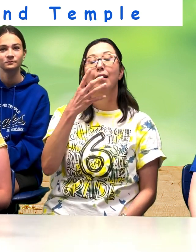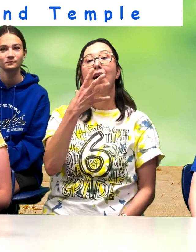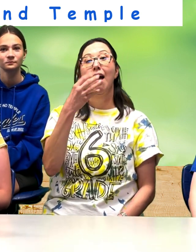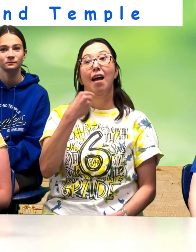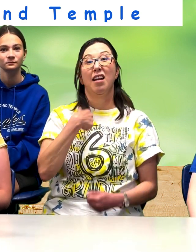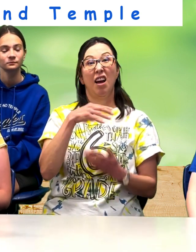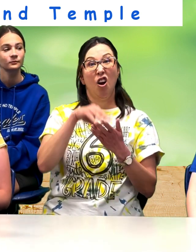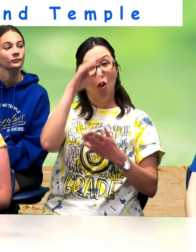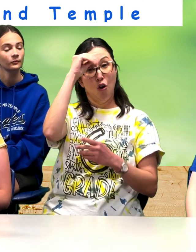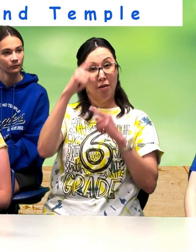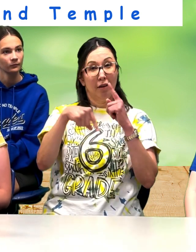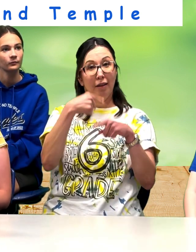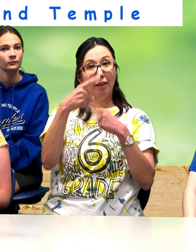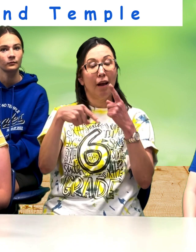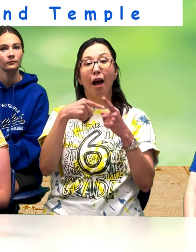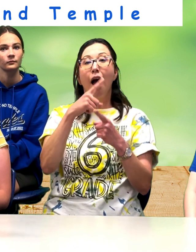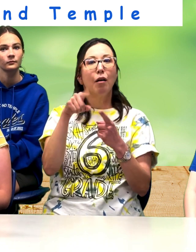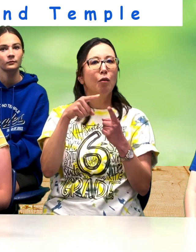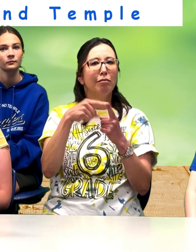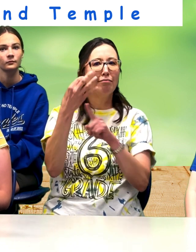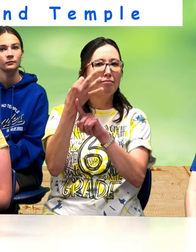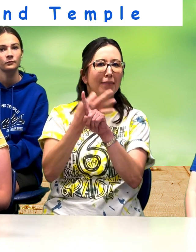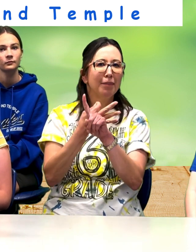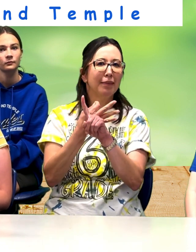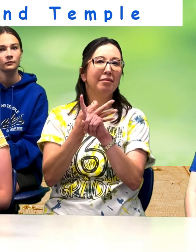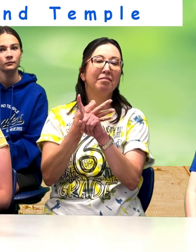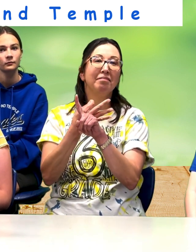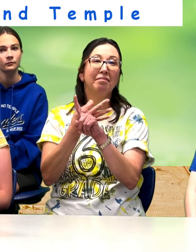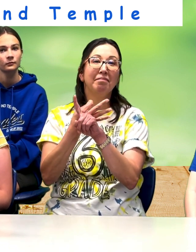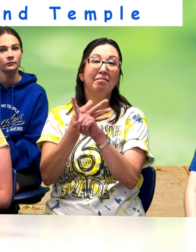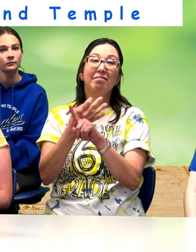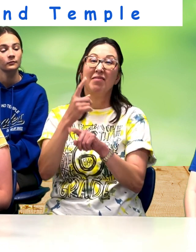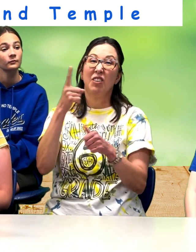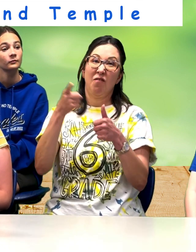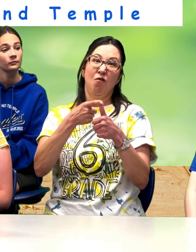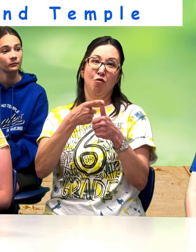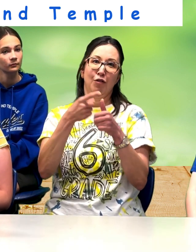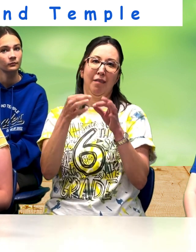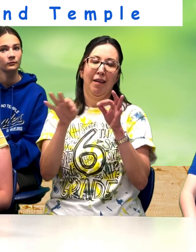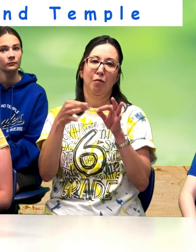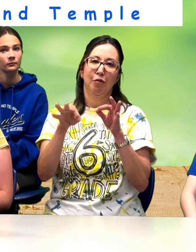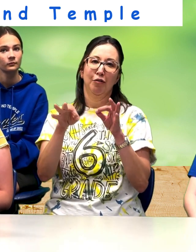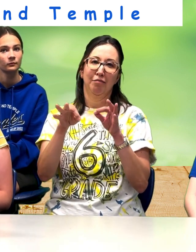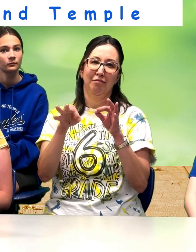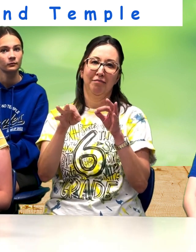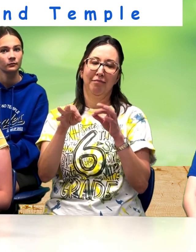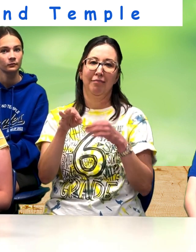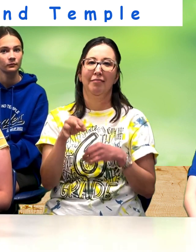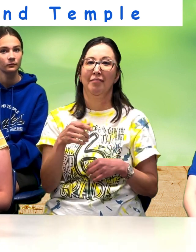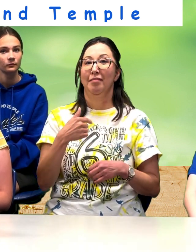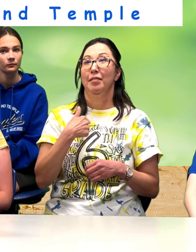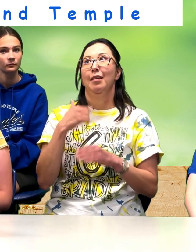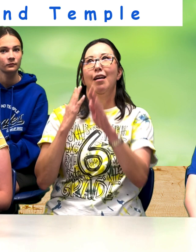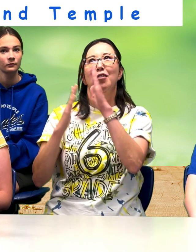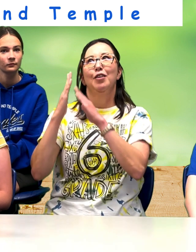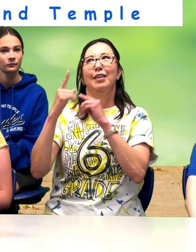are deaf, and I learned sign language when I was 9 months old. It is my first